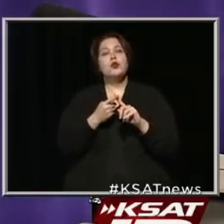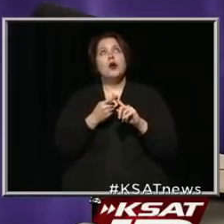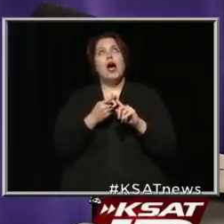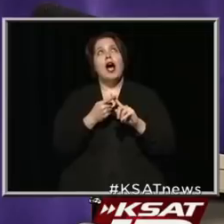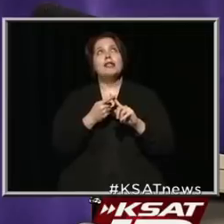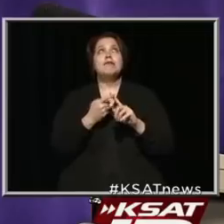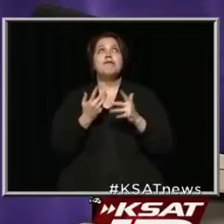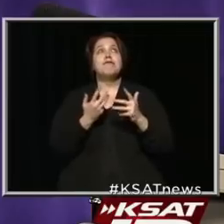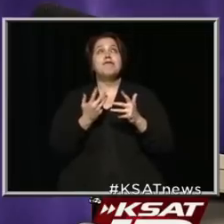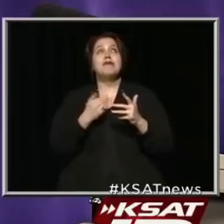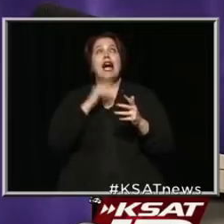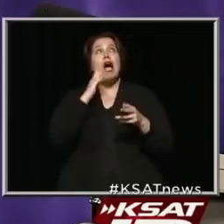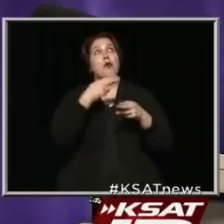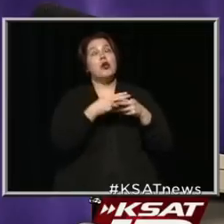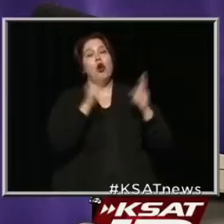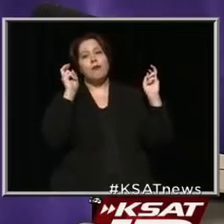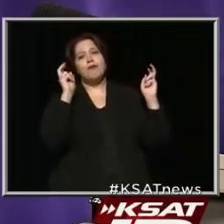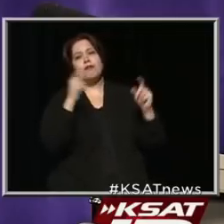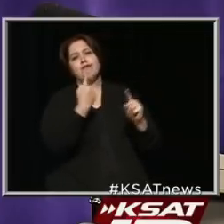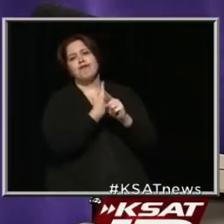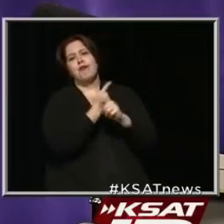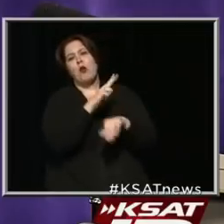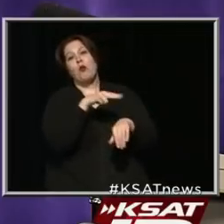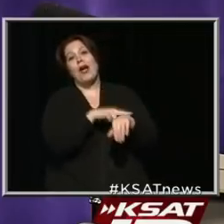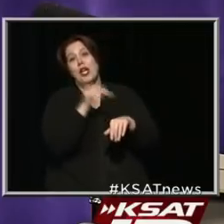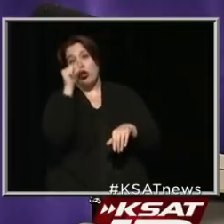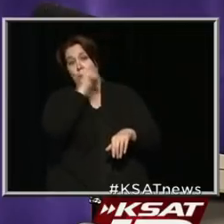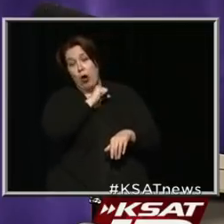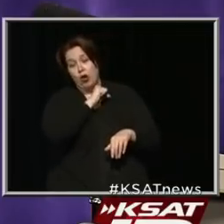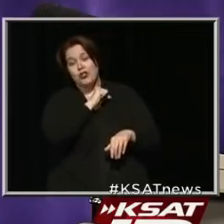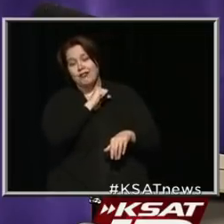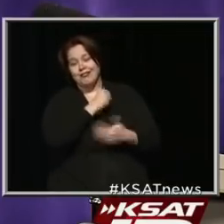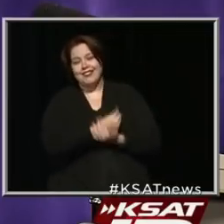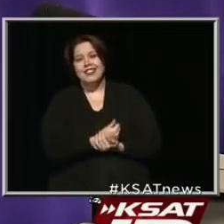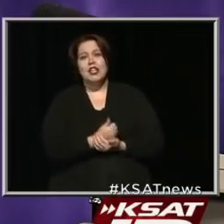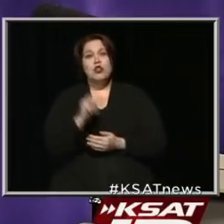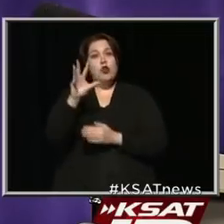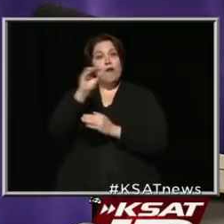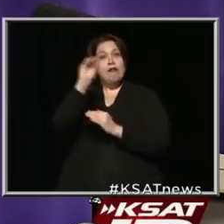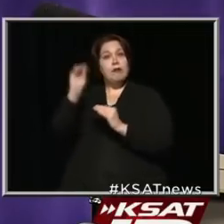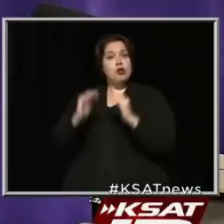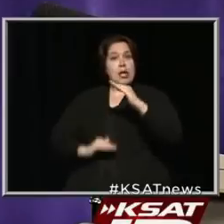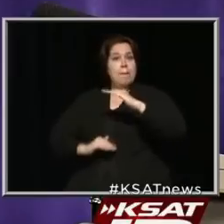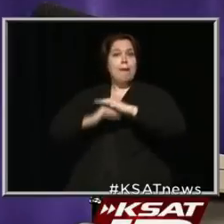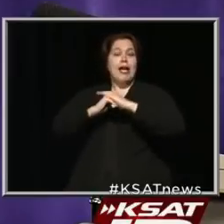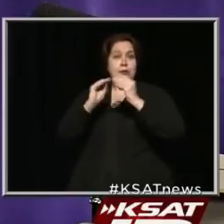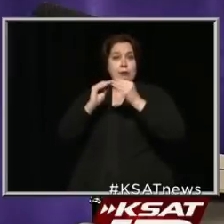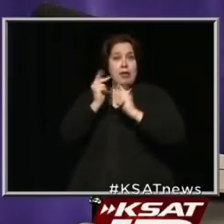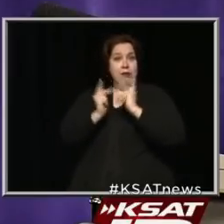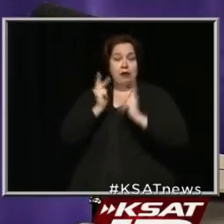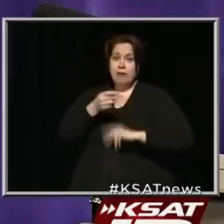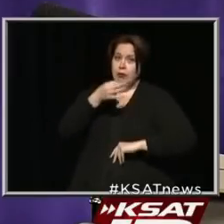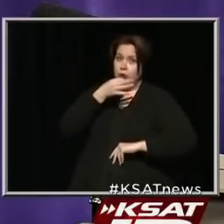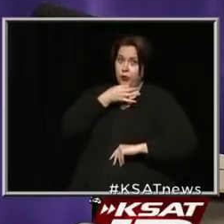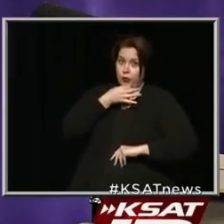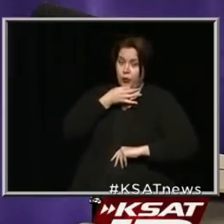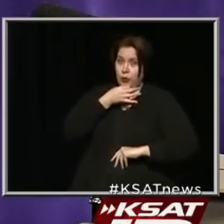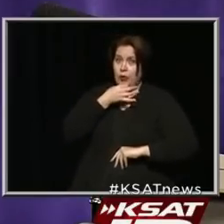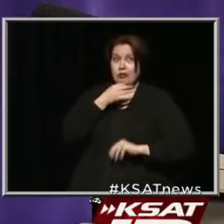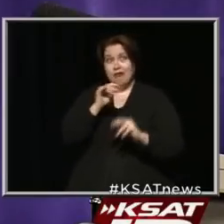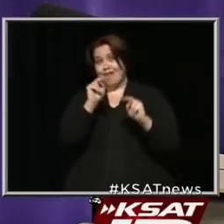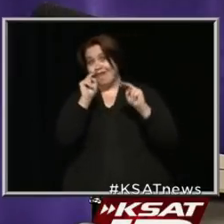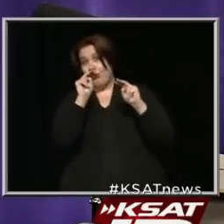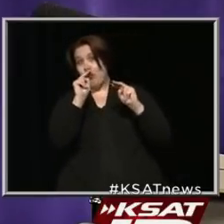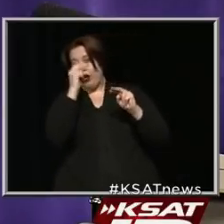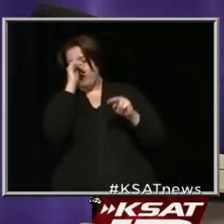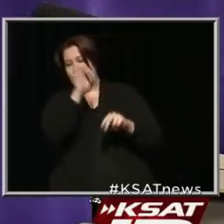I would call regular bars, so to speak, that only deal in that. So 50% here in the near future. Keep your eyes